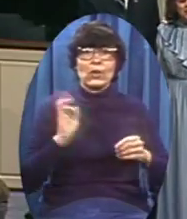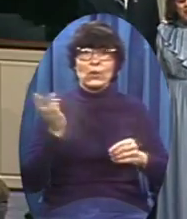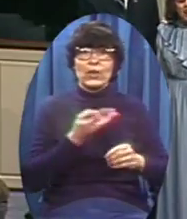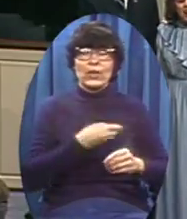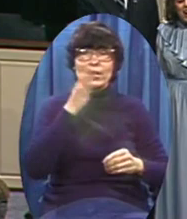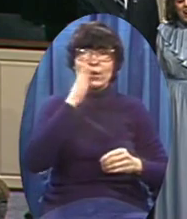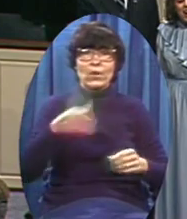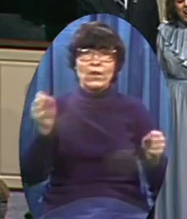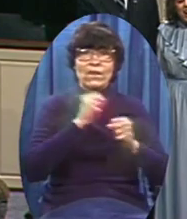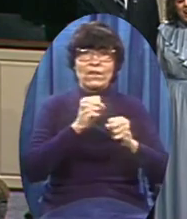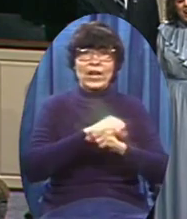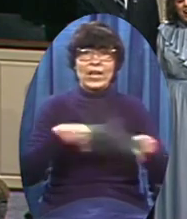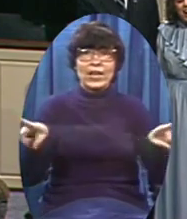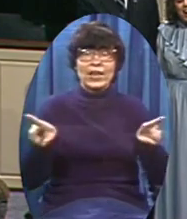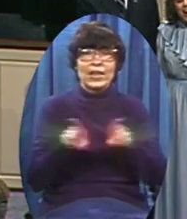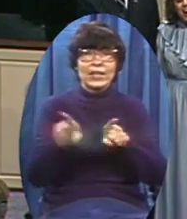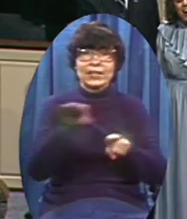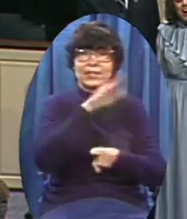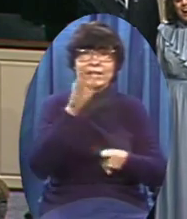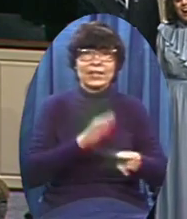fought